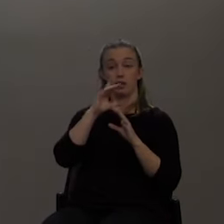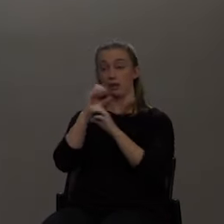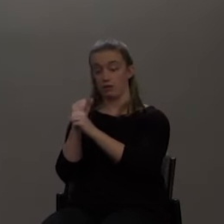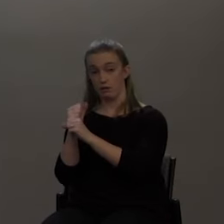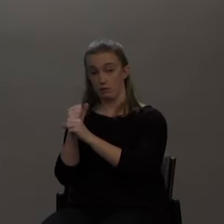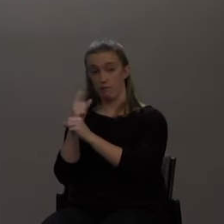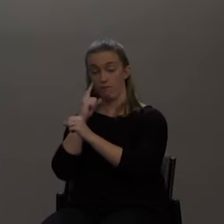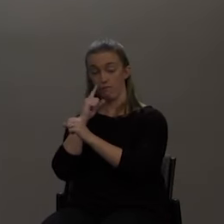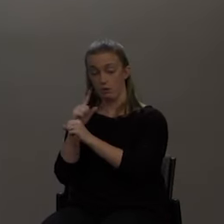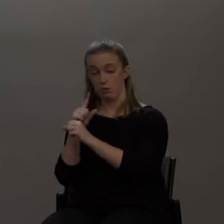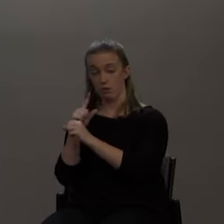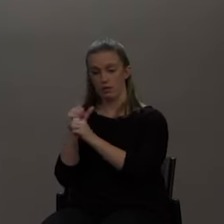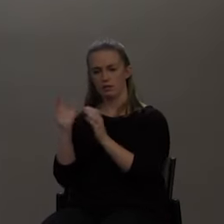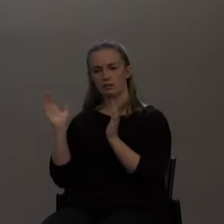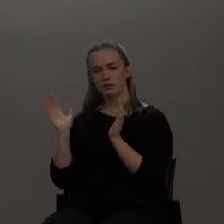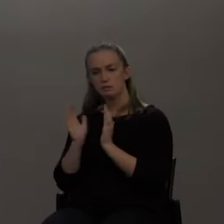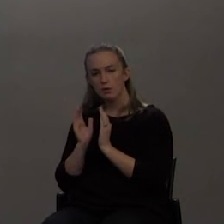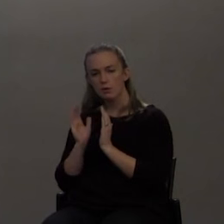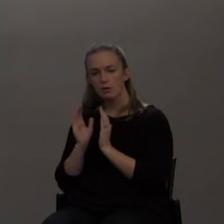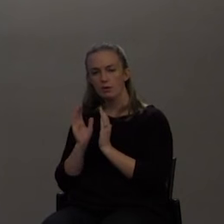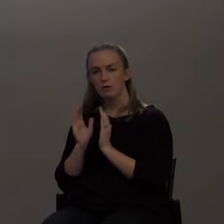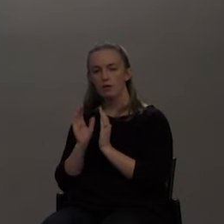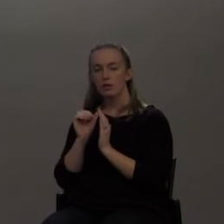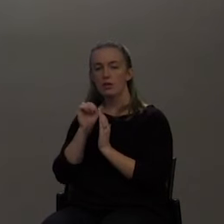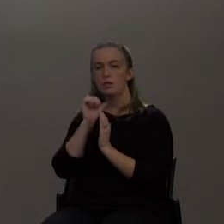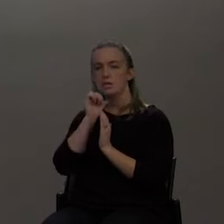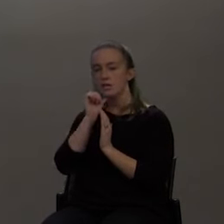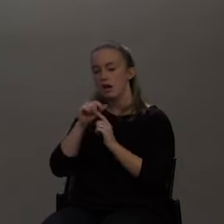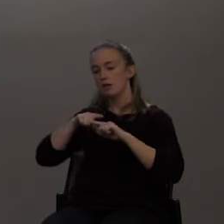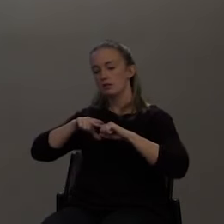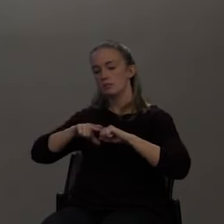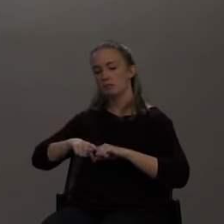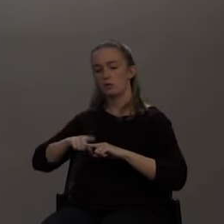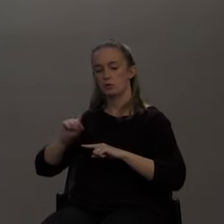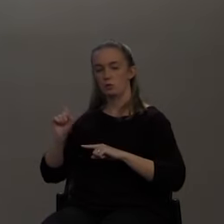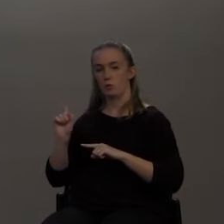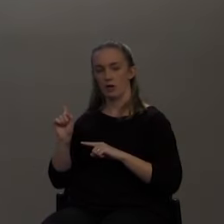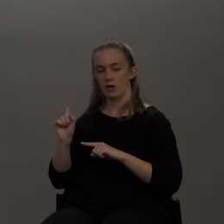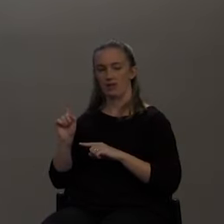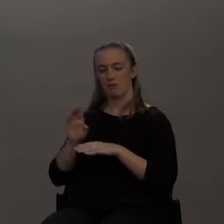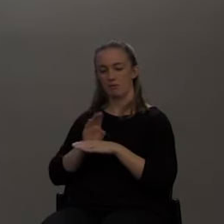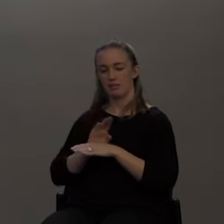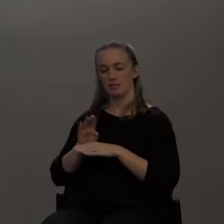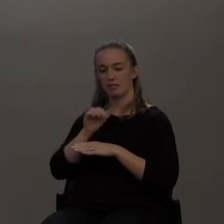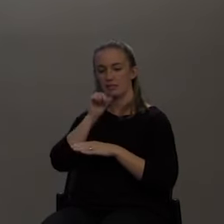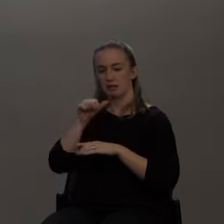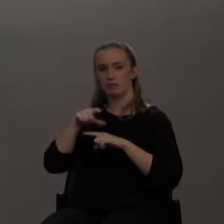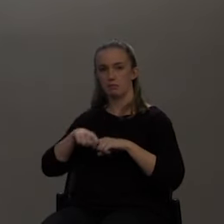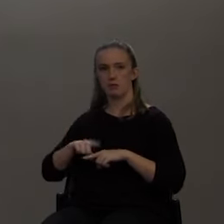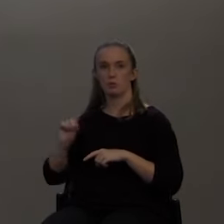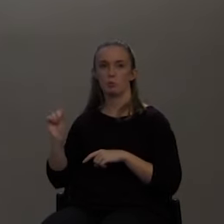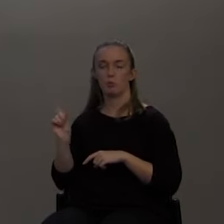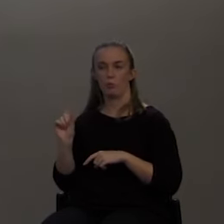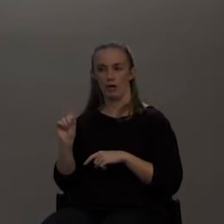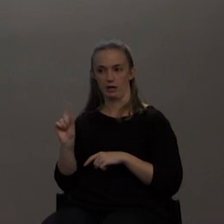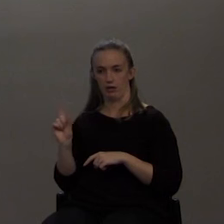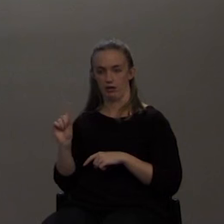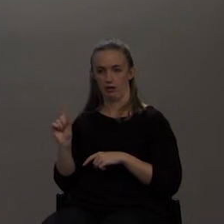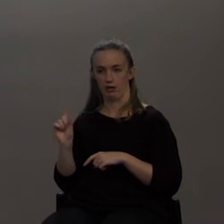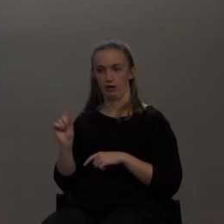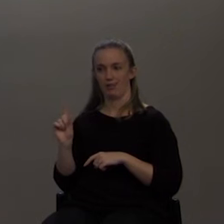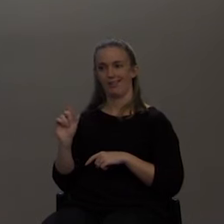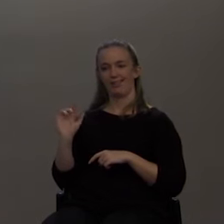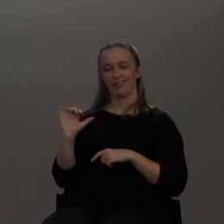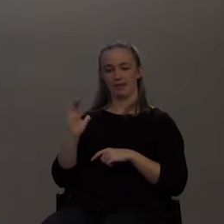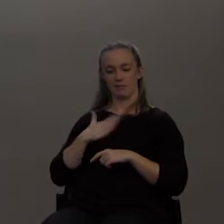to smaller, non-location dependent businesses, a little bit like us, where we can work in a number of